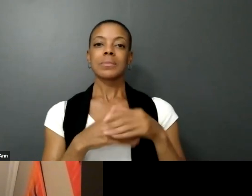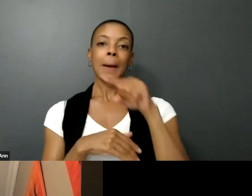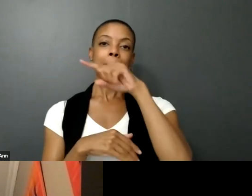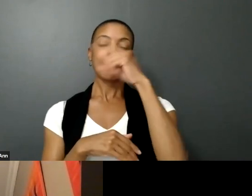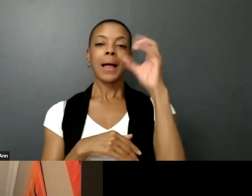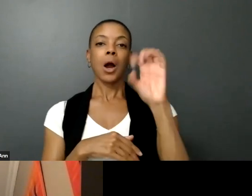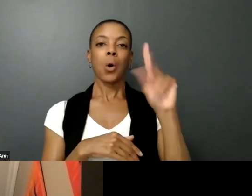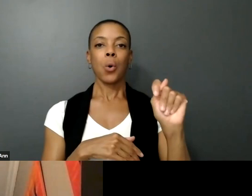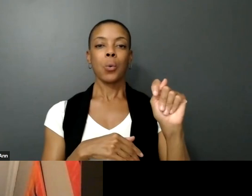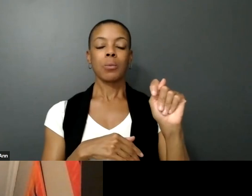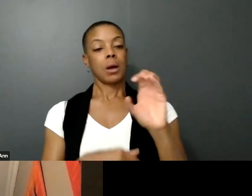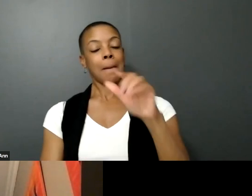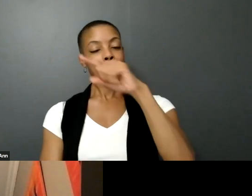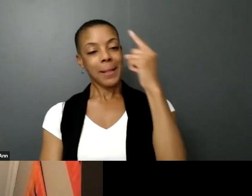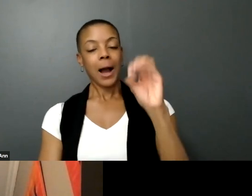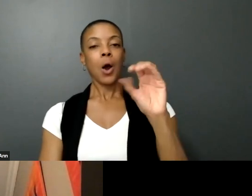Alderville's beautiful,